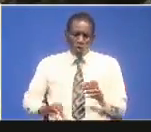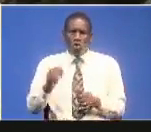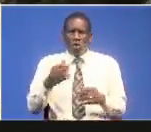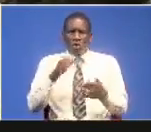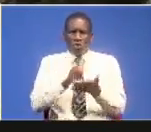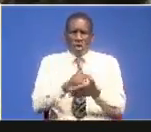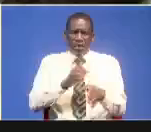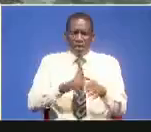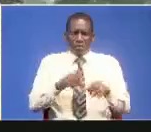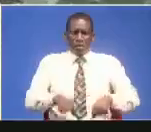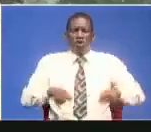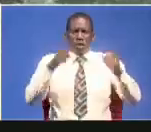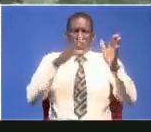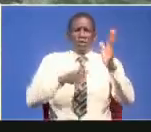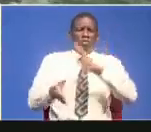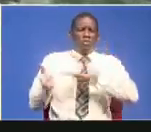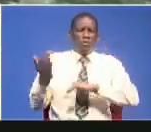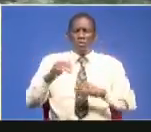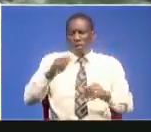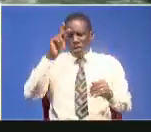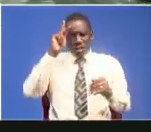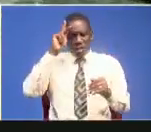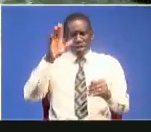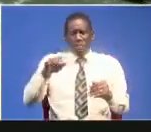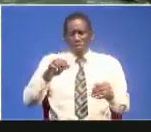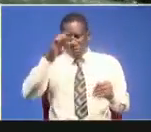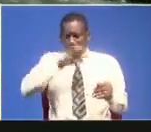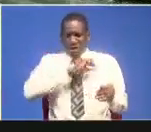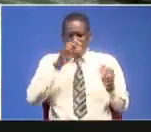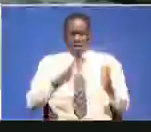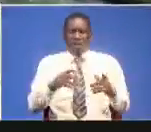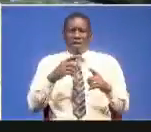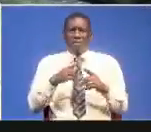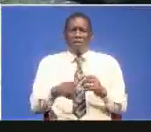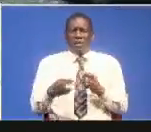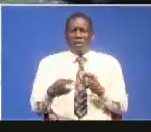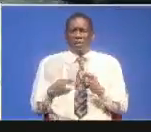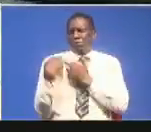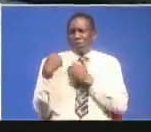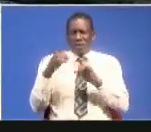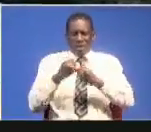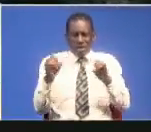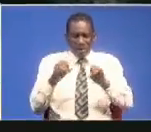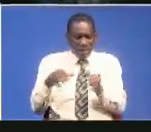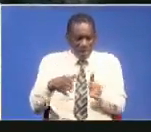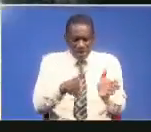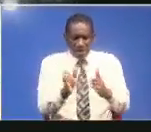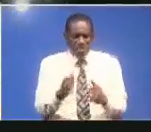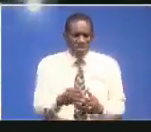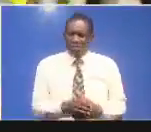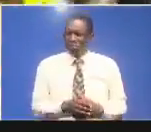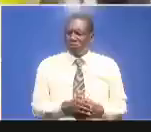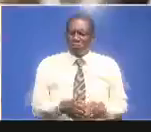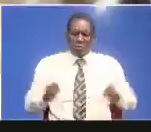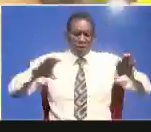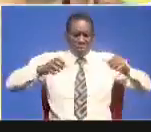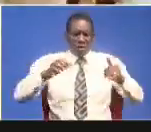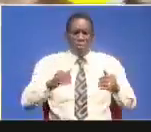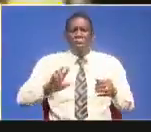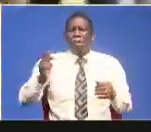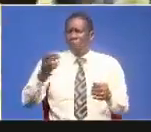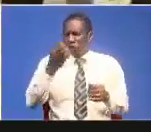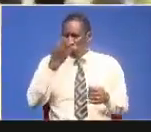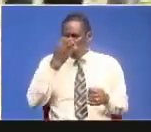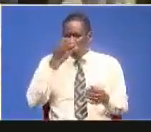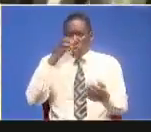then chaired by former Kiambu Governor Ferdinand Waititu, but its role in the cleaning efforts remains unclear. President William